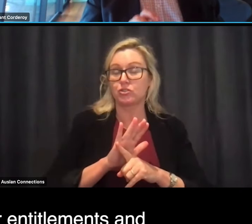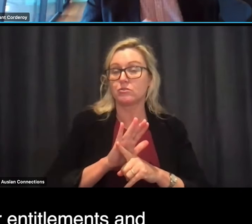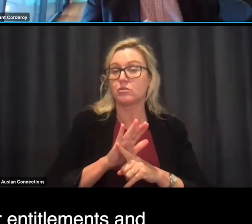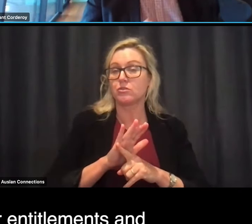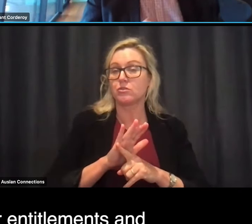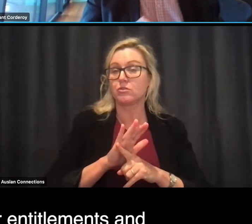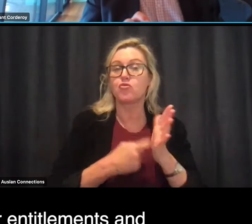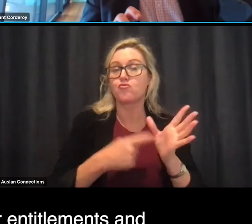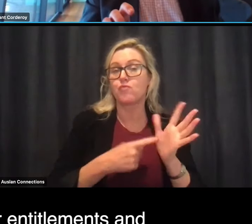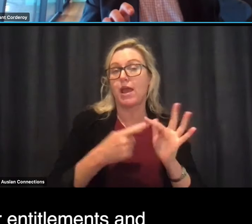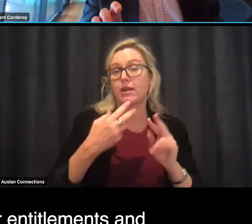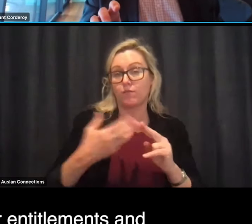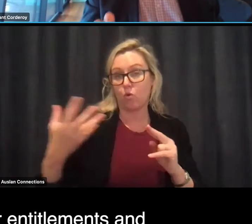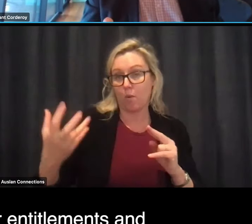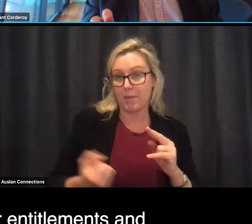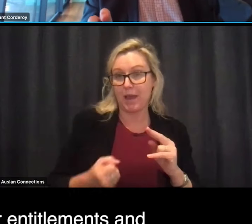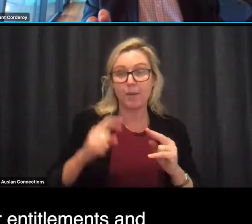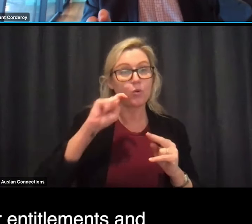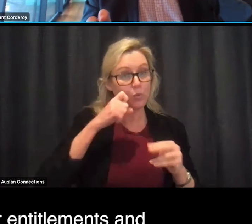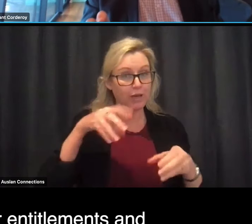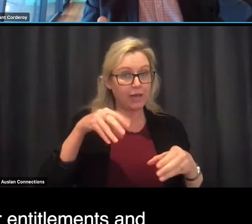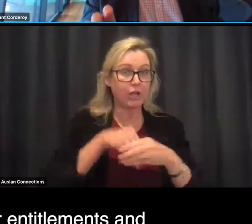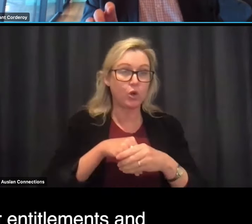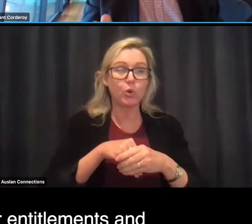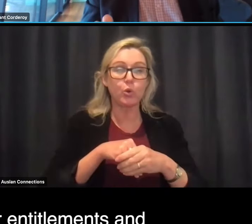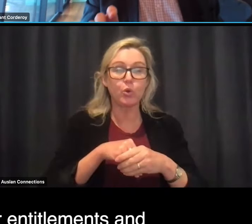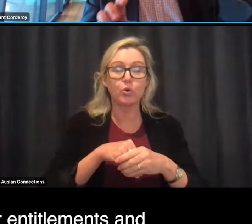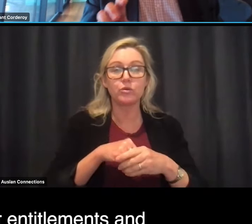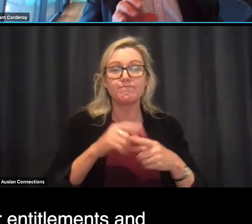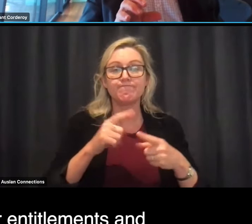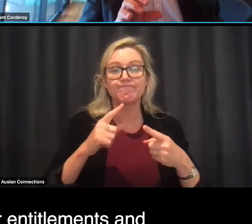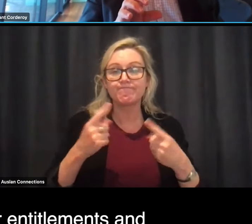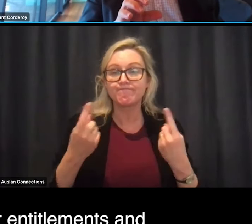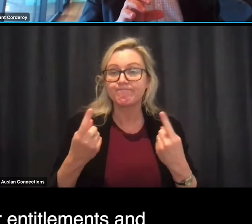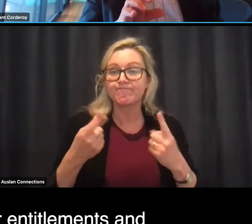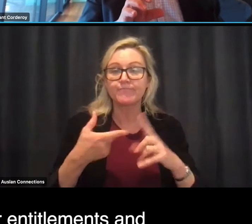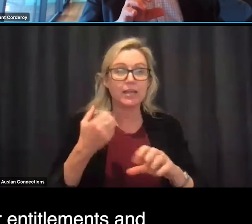will include things like your